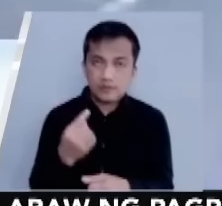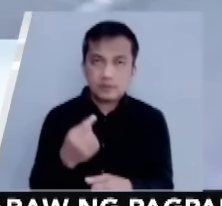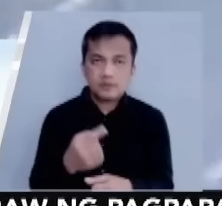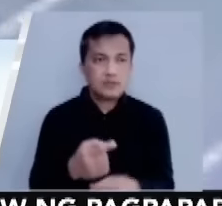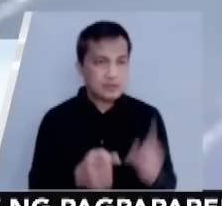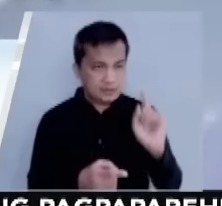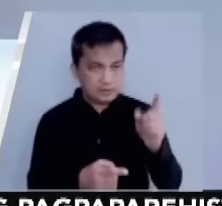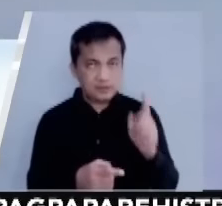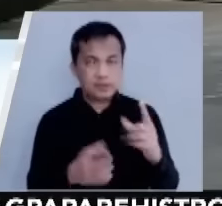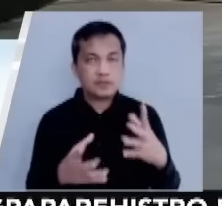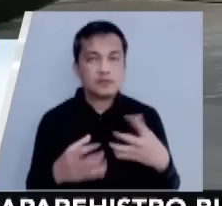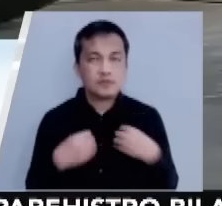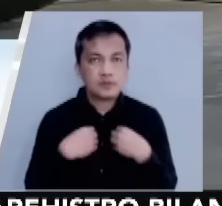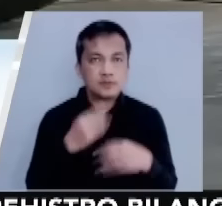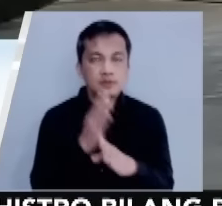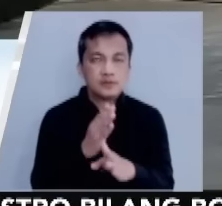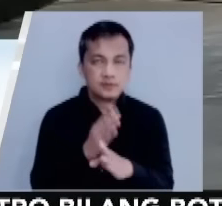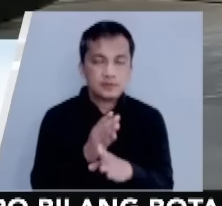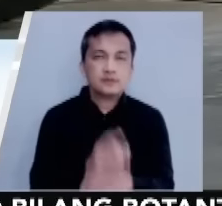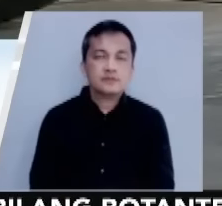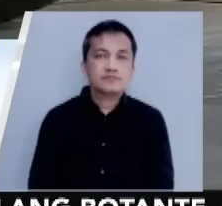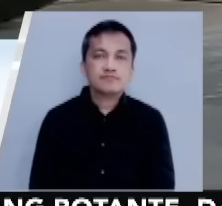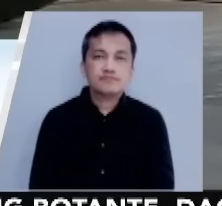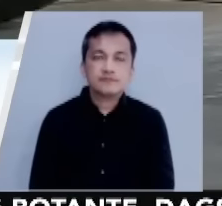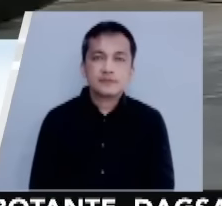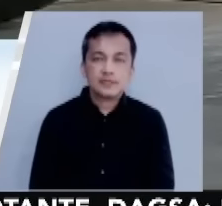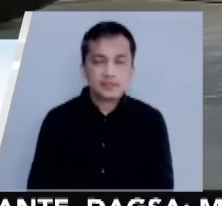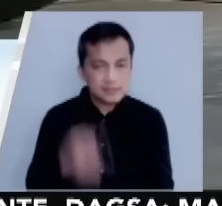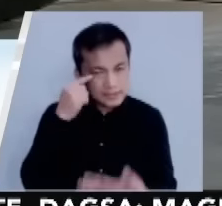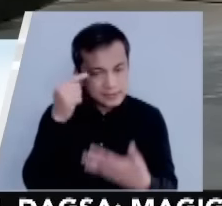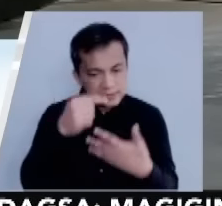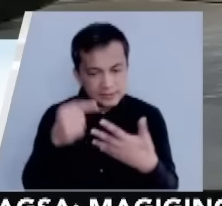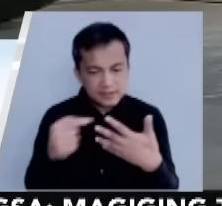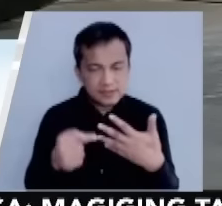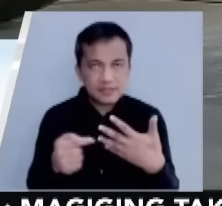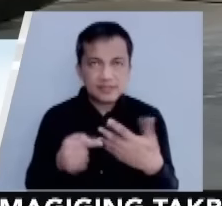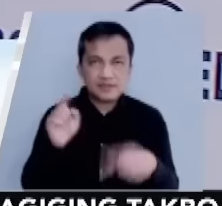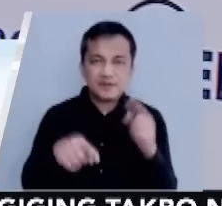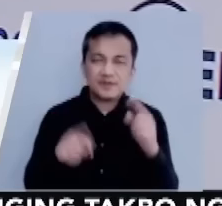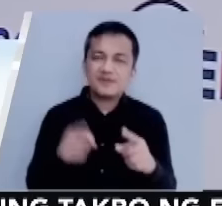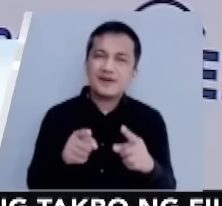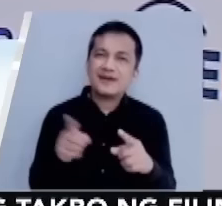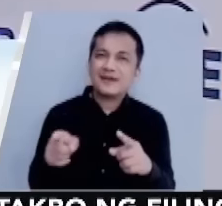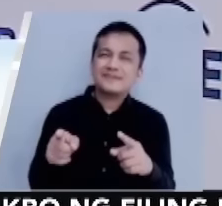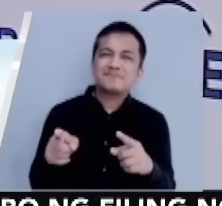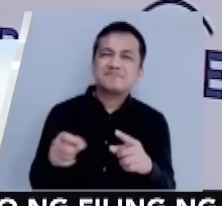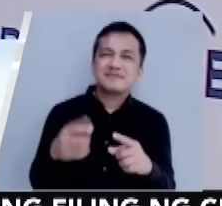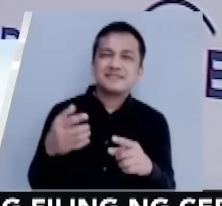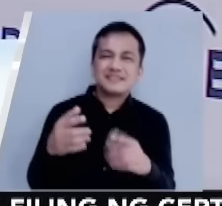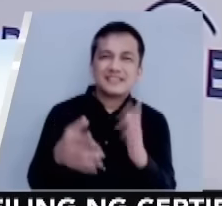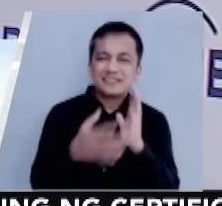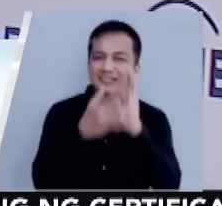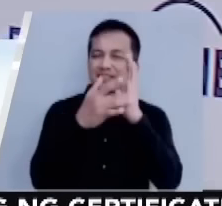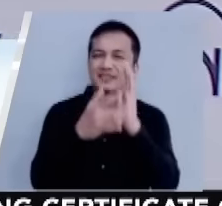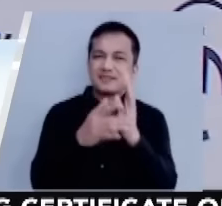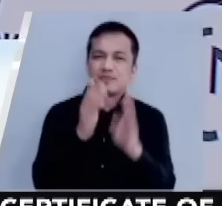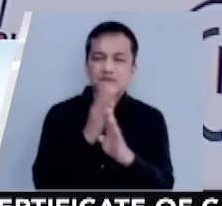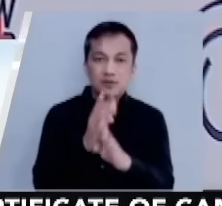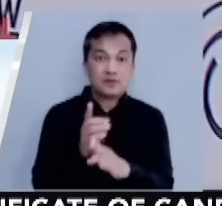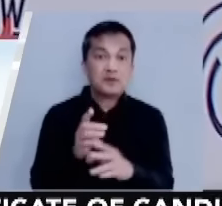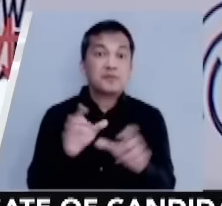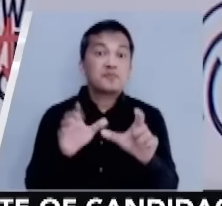the passengers' demand. Isa-isayin natin ang iba't ibang features ng autobus. Siyempre, PWD friendly ito. Kaya